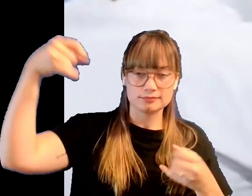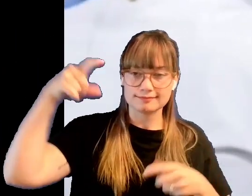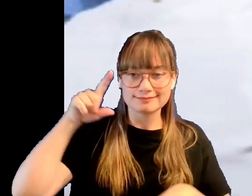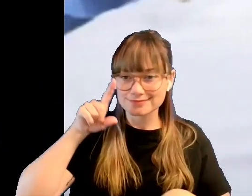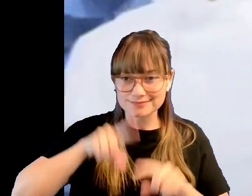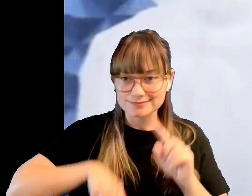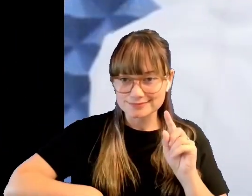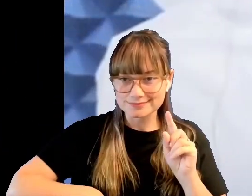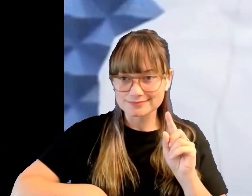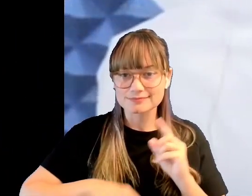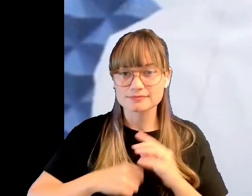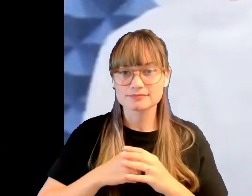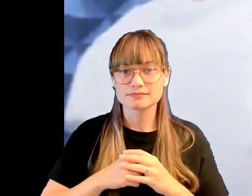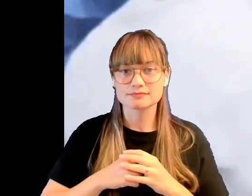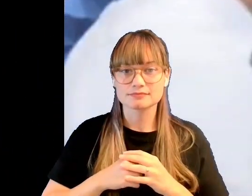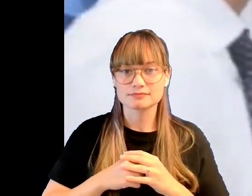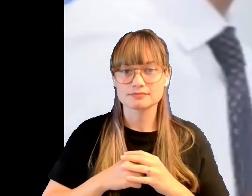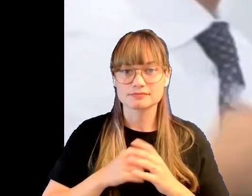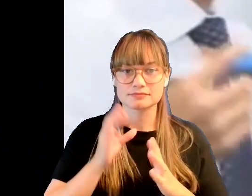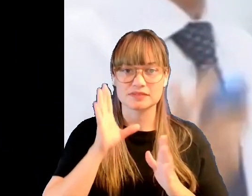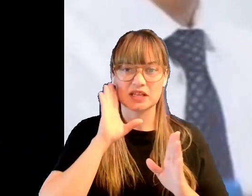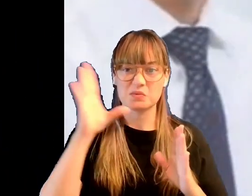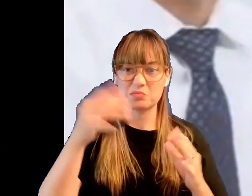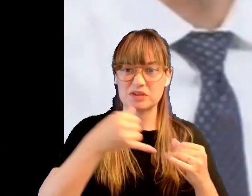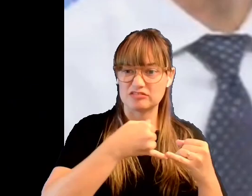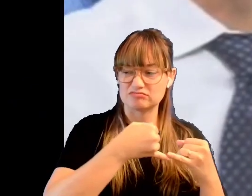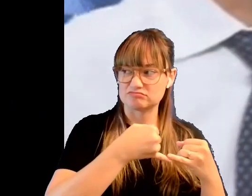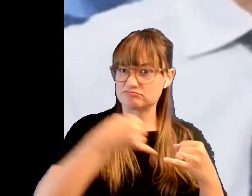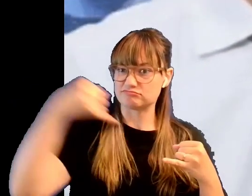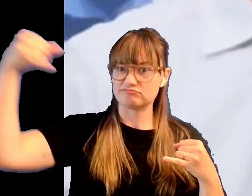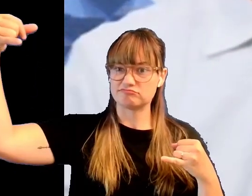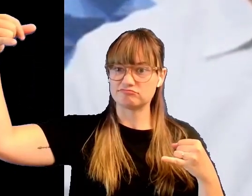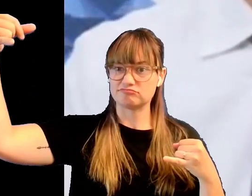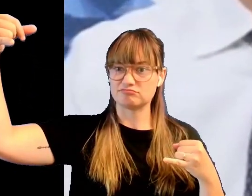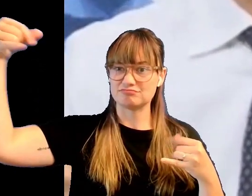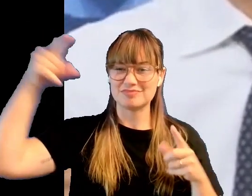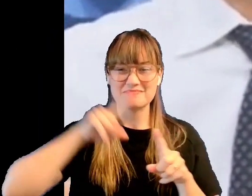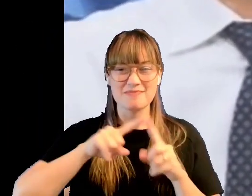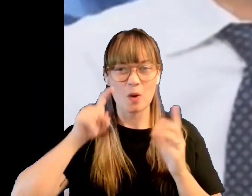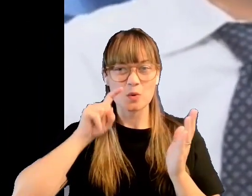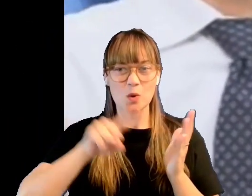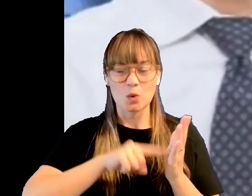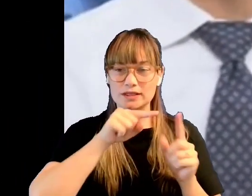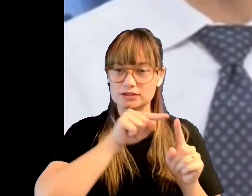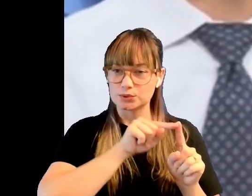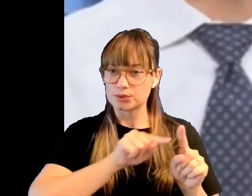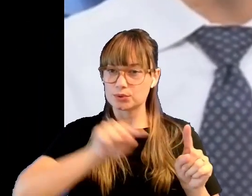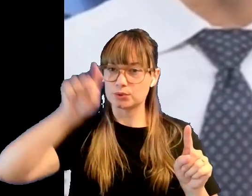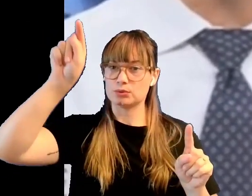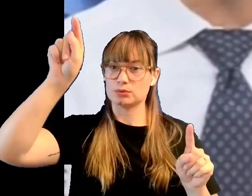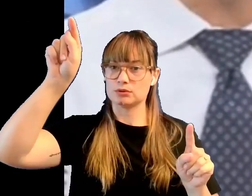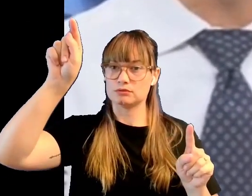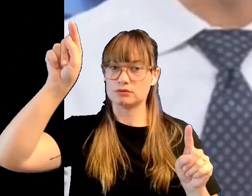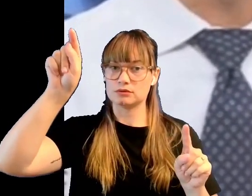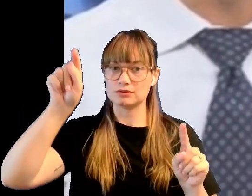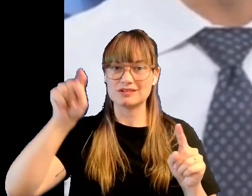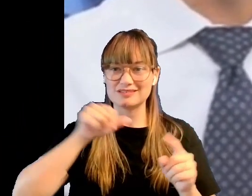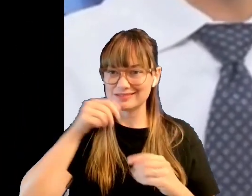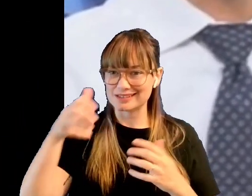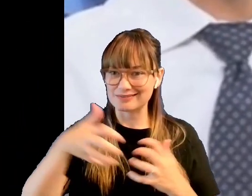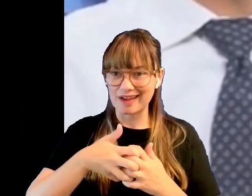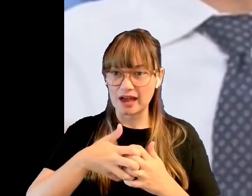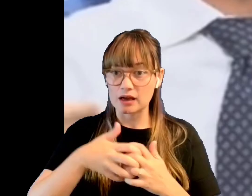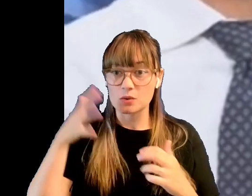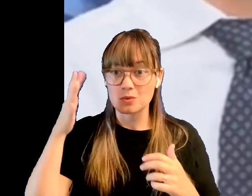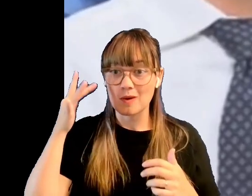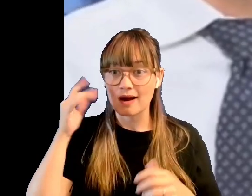straight line just wouldn't fit here. And the reason is because it's not a linear function. It